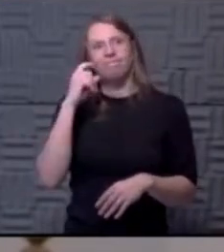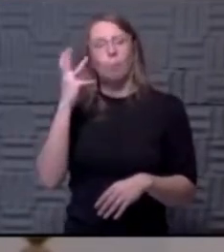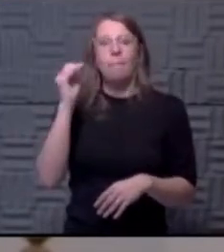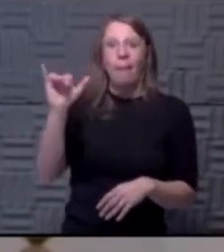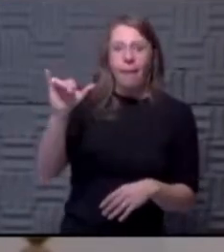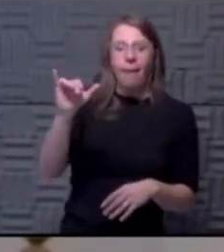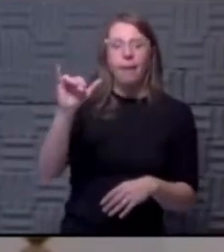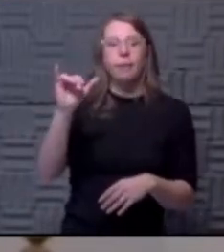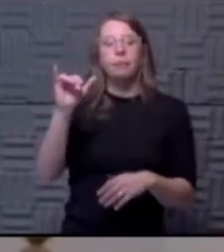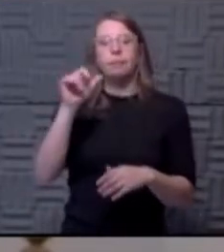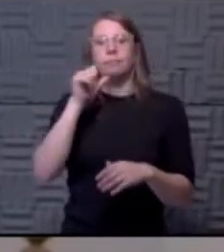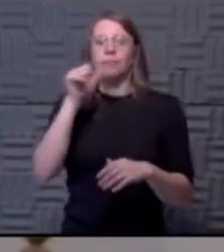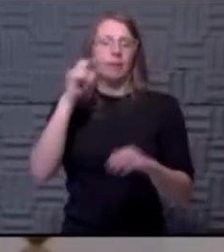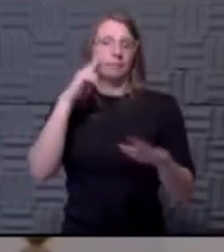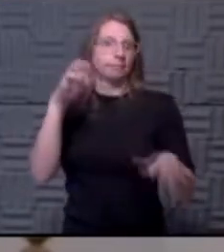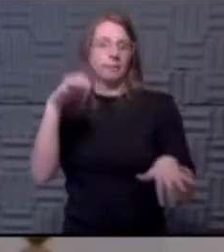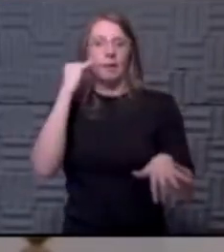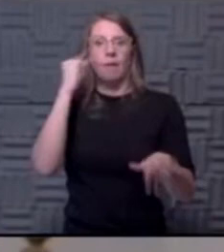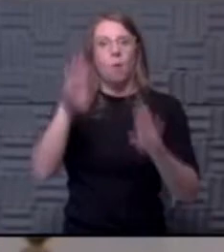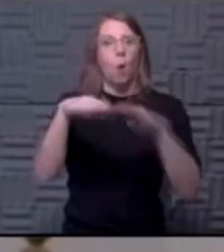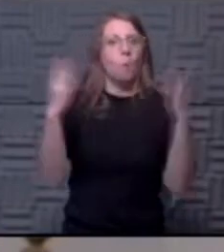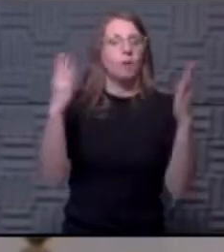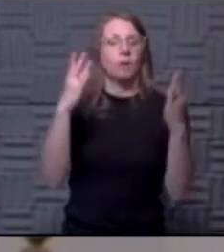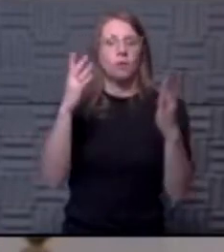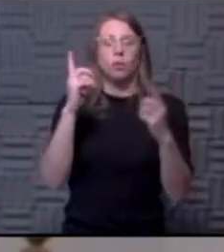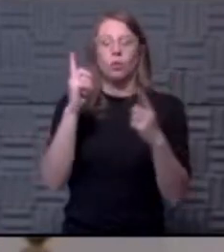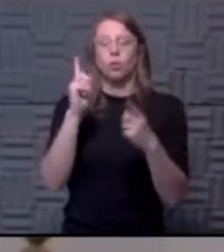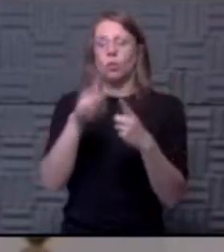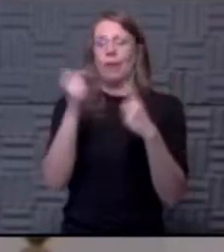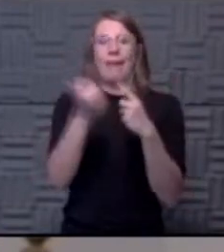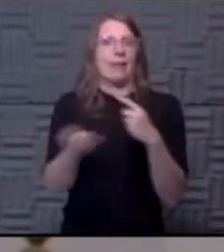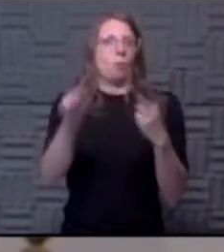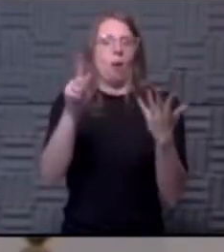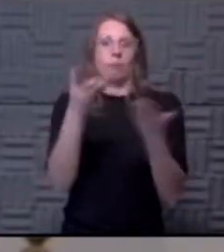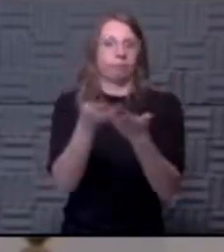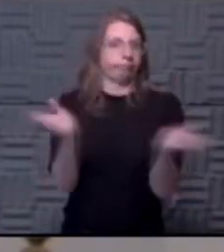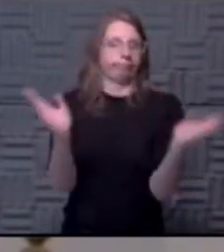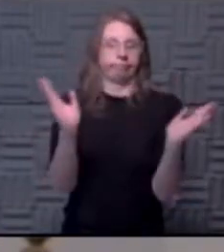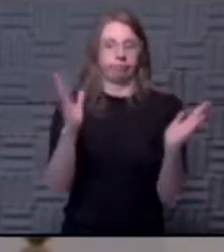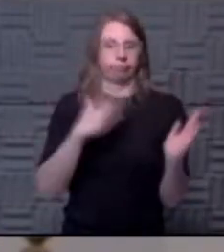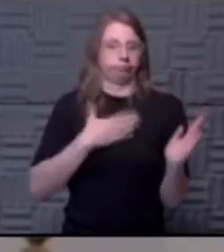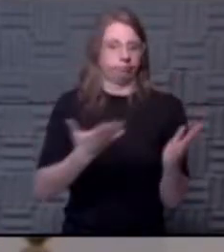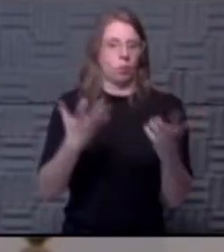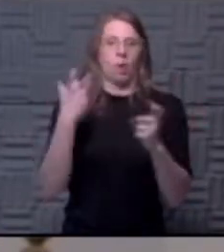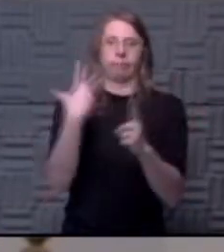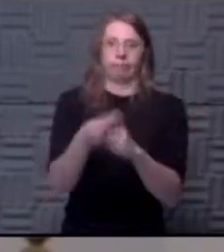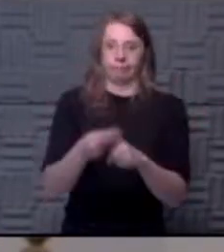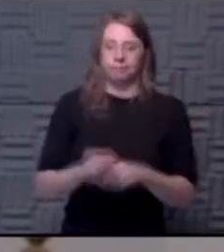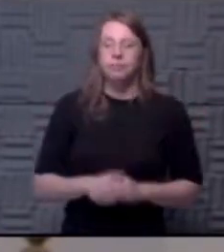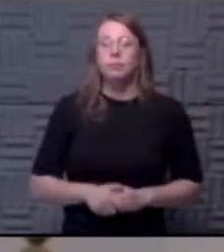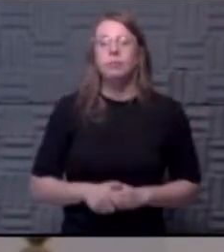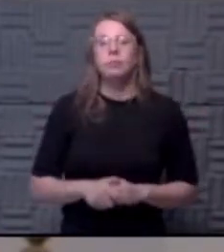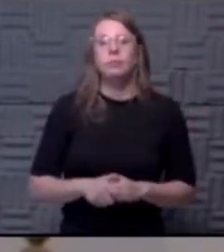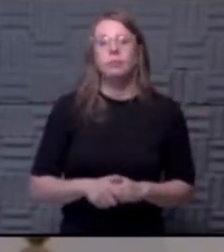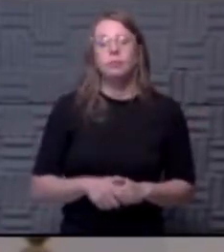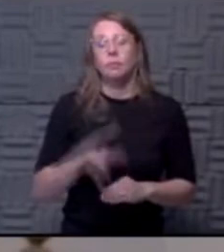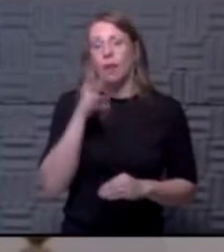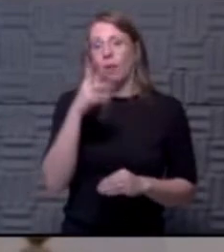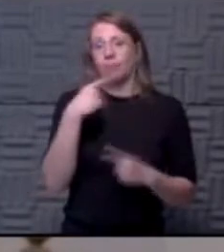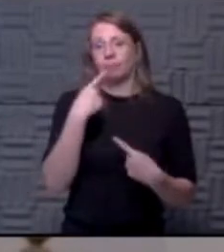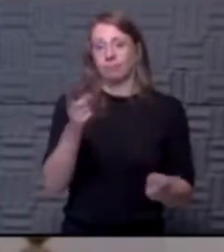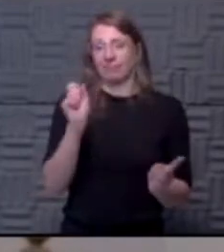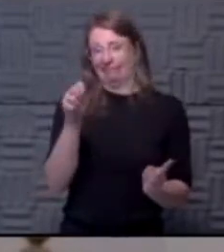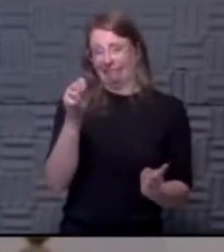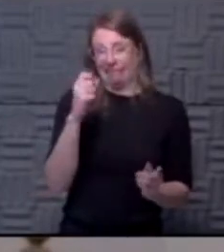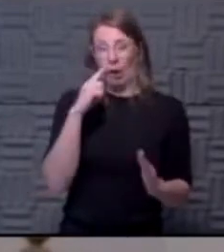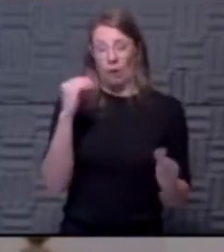surprise me if we opened it up to any willing recipient of the vaccine. But I'll say, yes, hopefully that